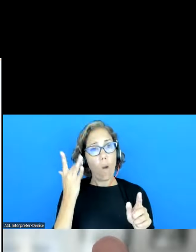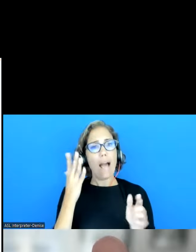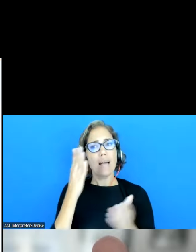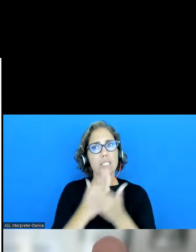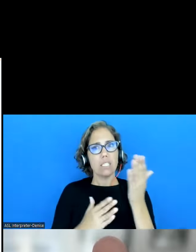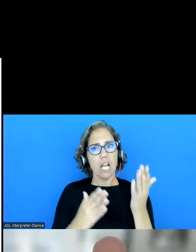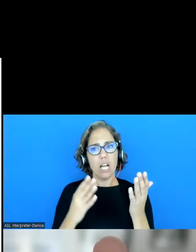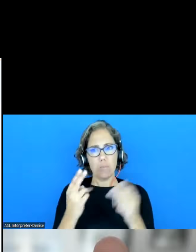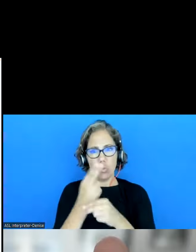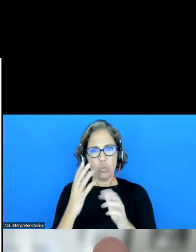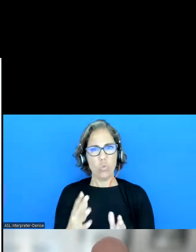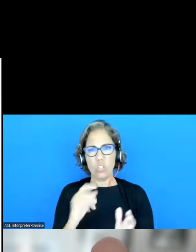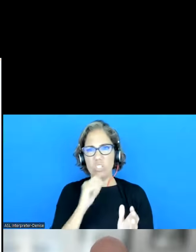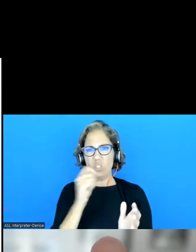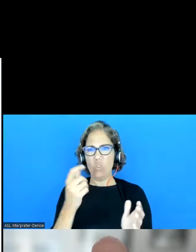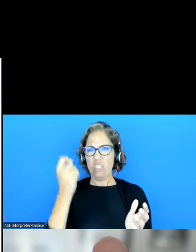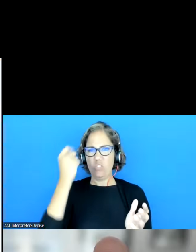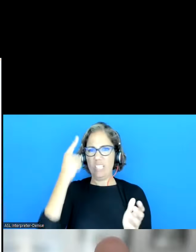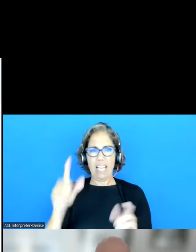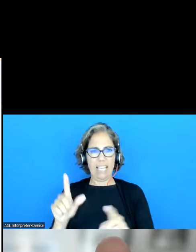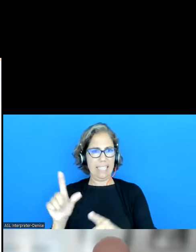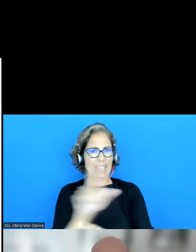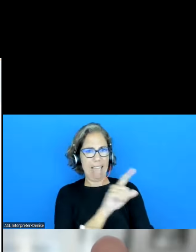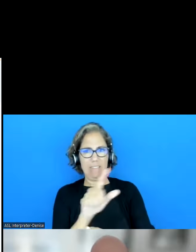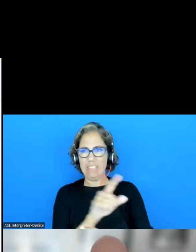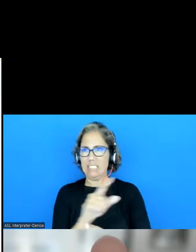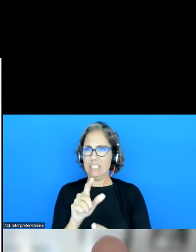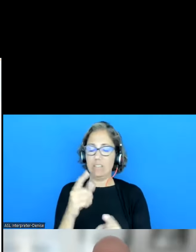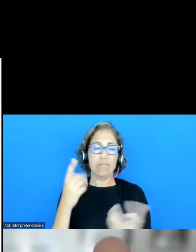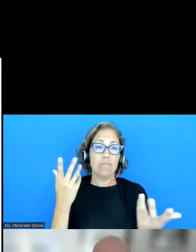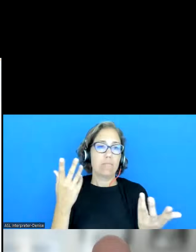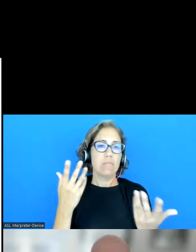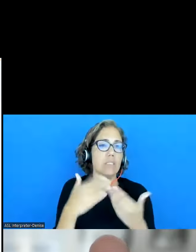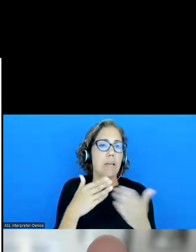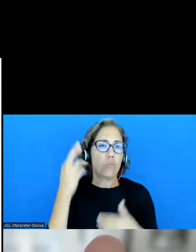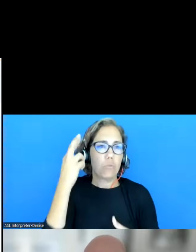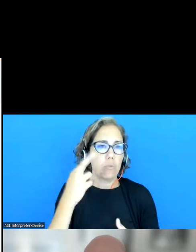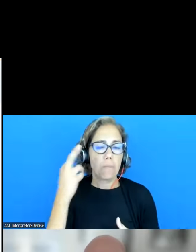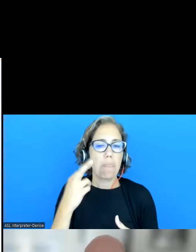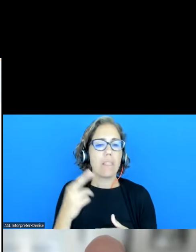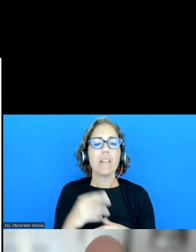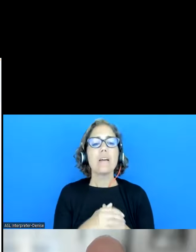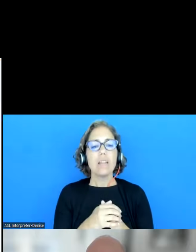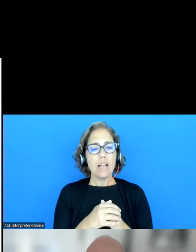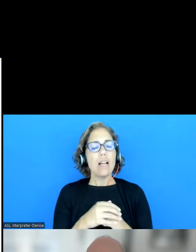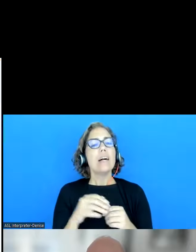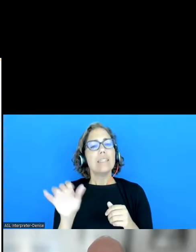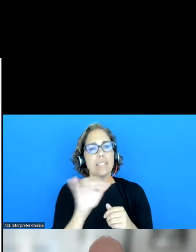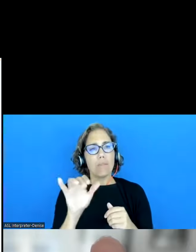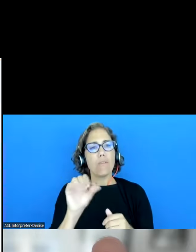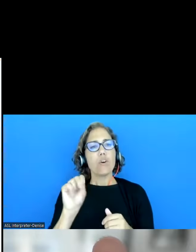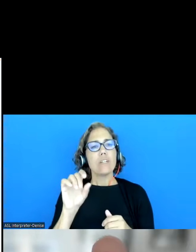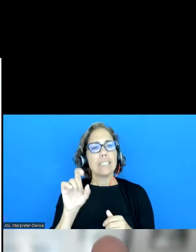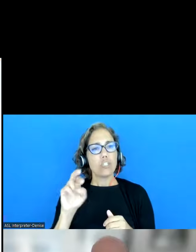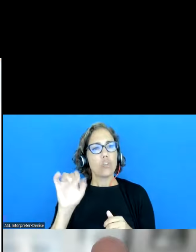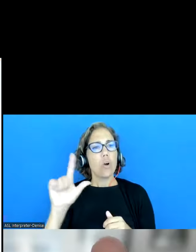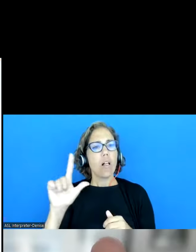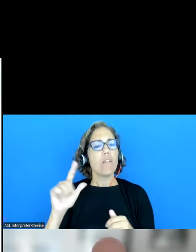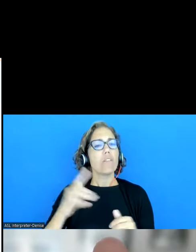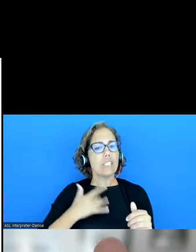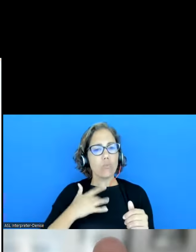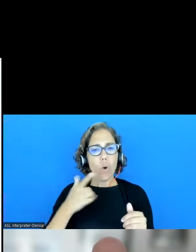going to be able to understand where the left is for whatever reason. Same thing with any sensorial indication, such as click the green